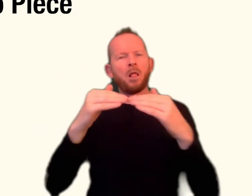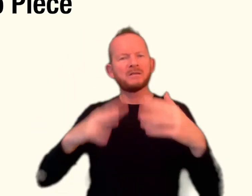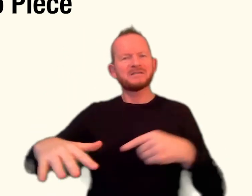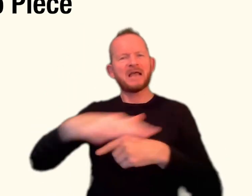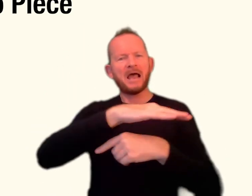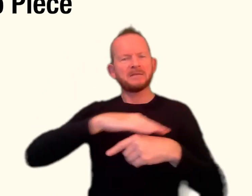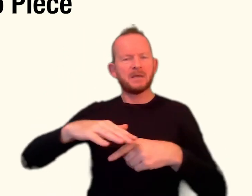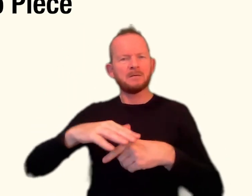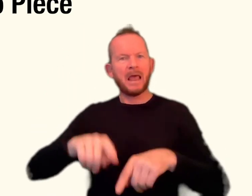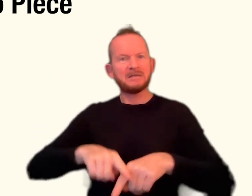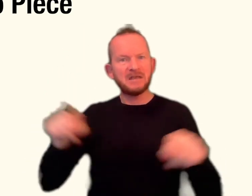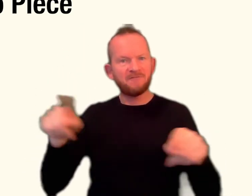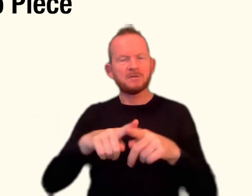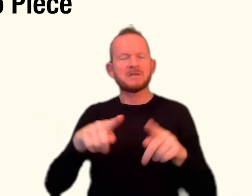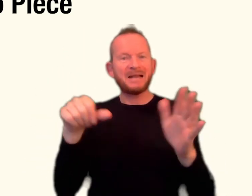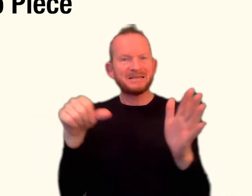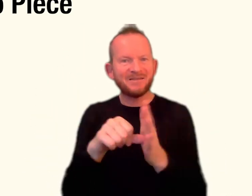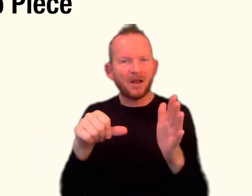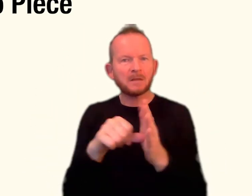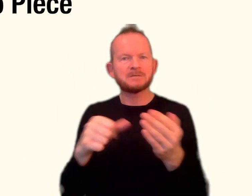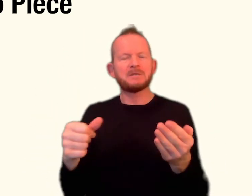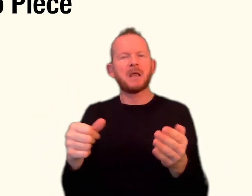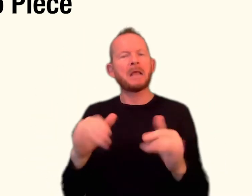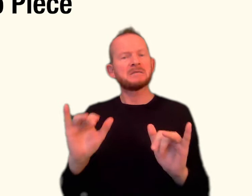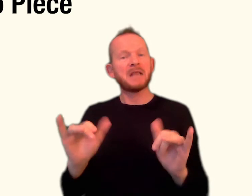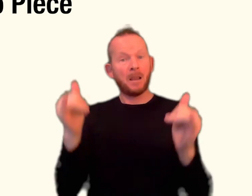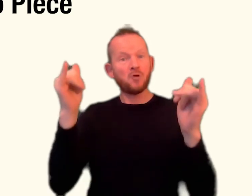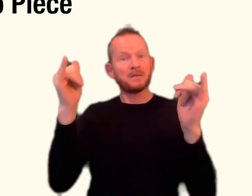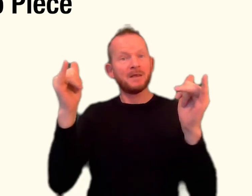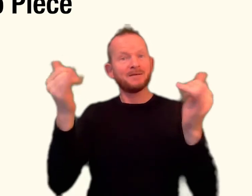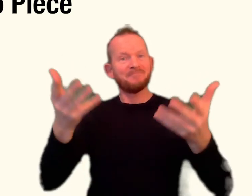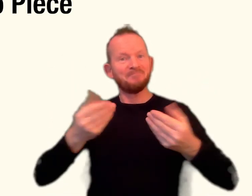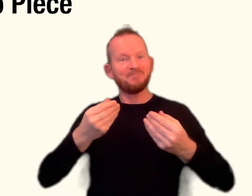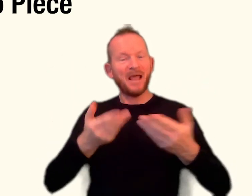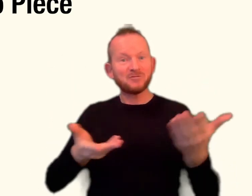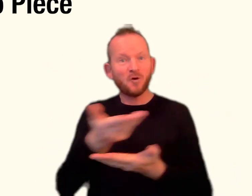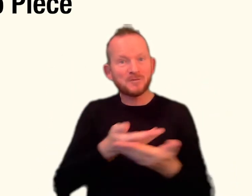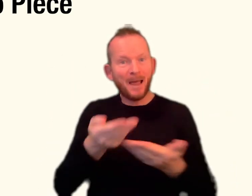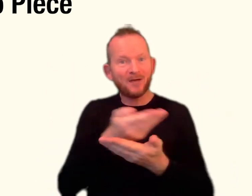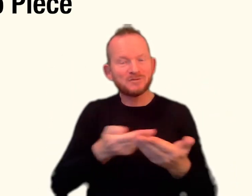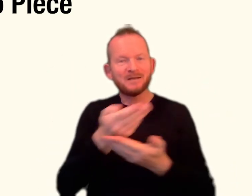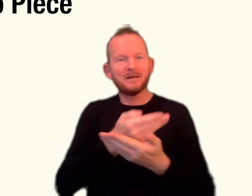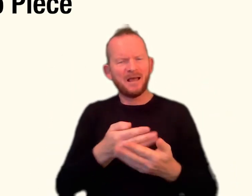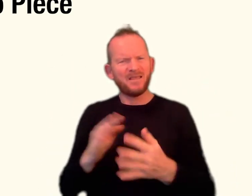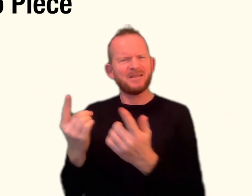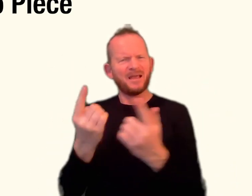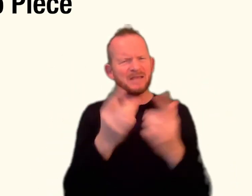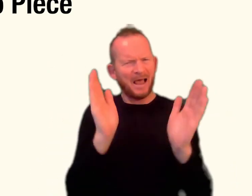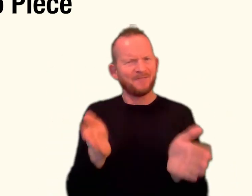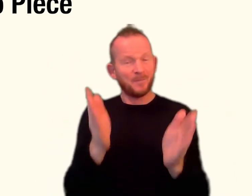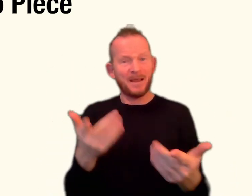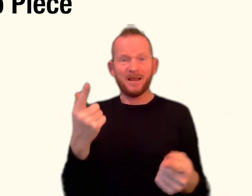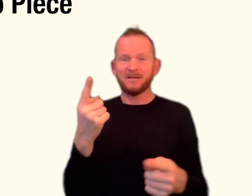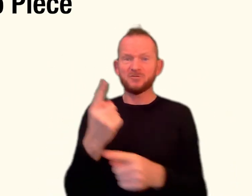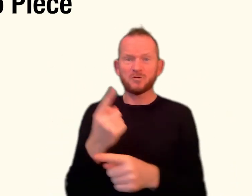where difference and difficulties are being celebrated and talked about. You know, these things have to be talked about.